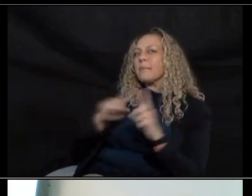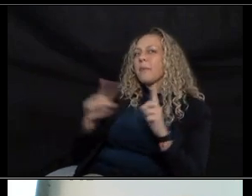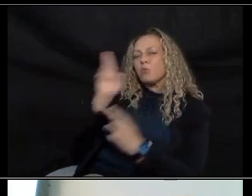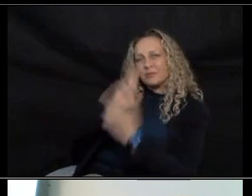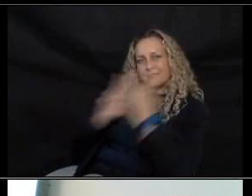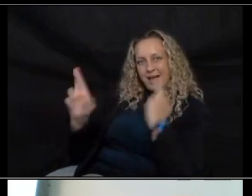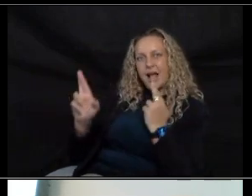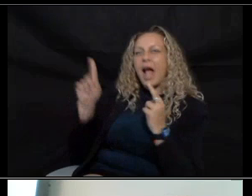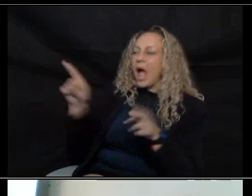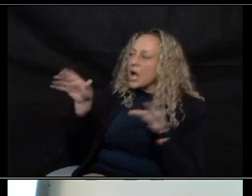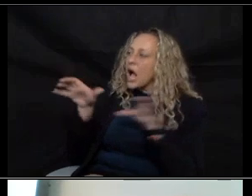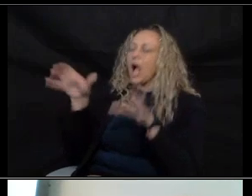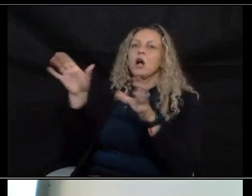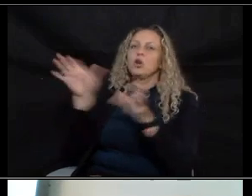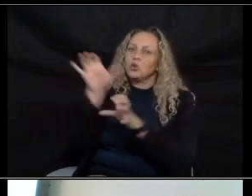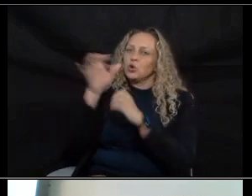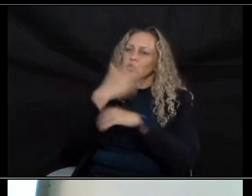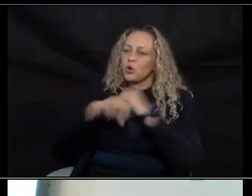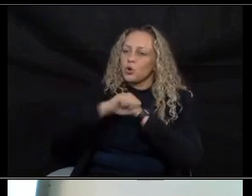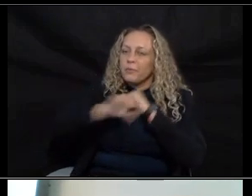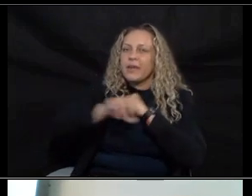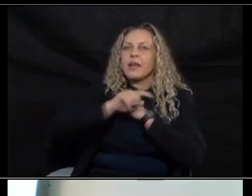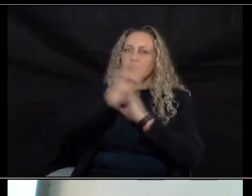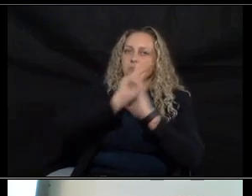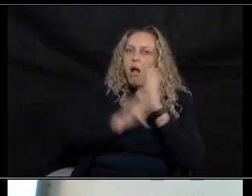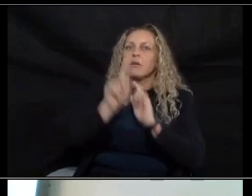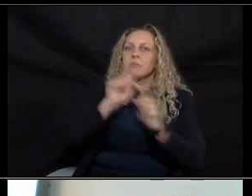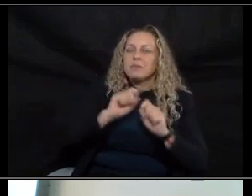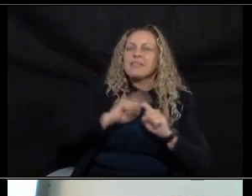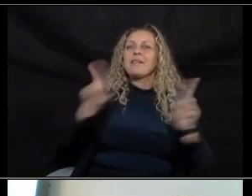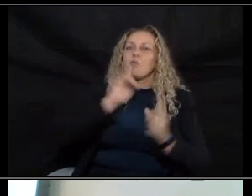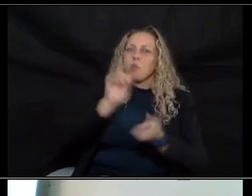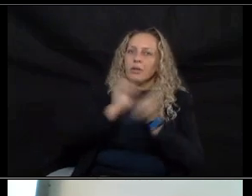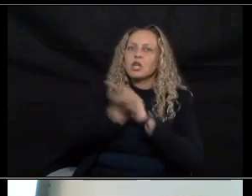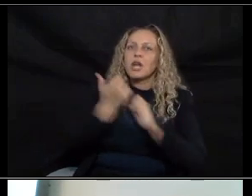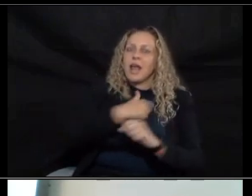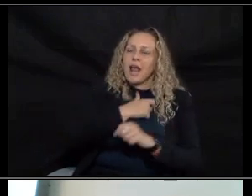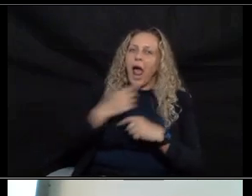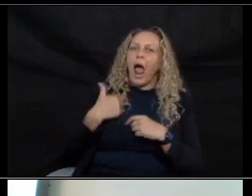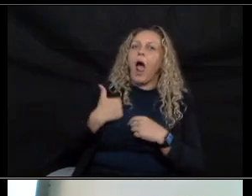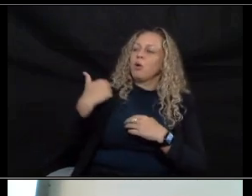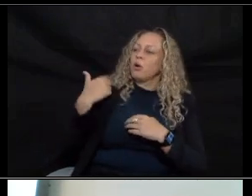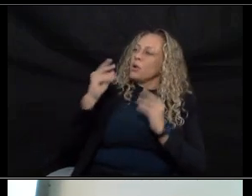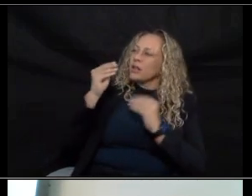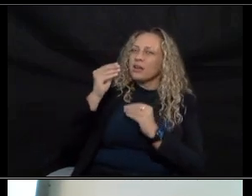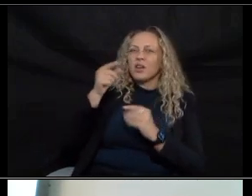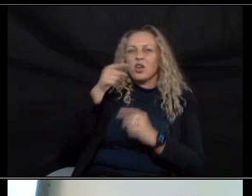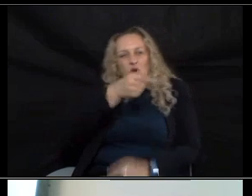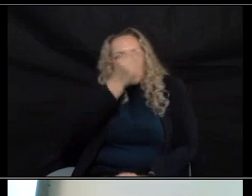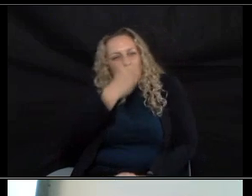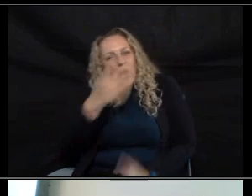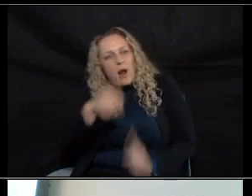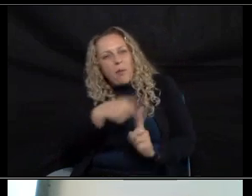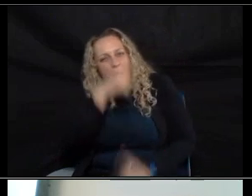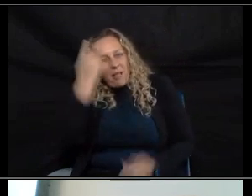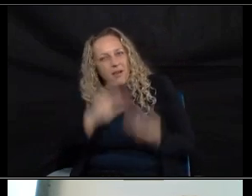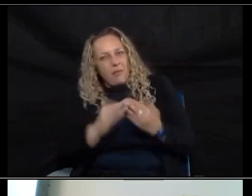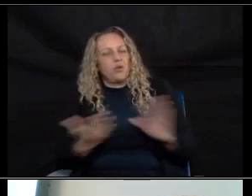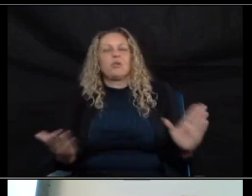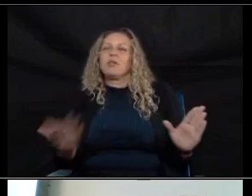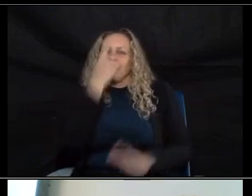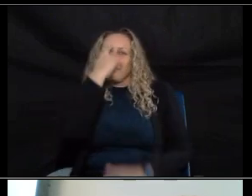all right, to implement new social media posting policies that will make a change and not perpetuate that you don't care about the Black community. All